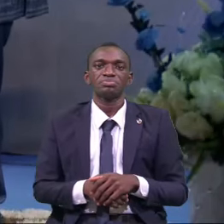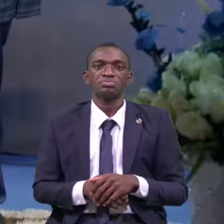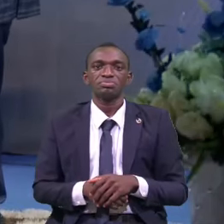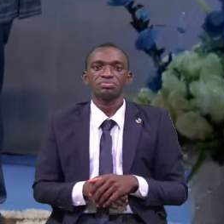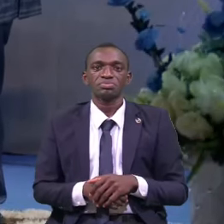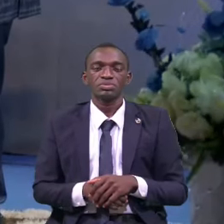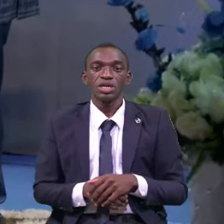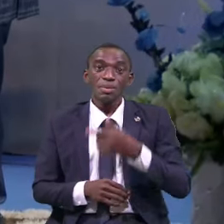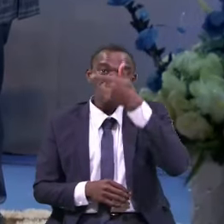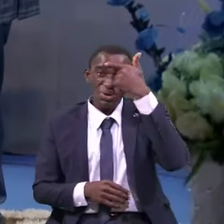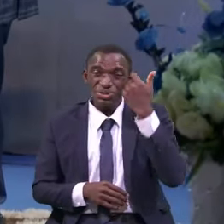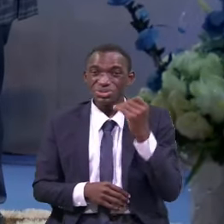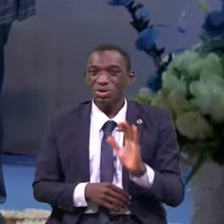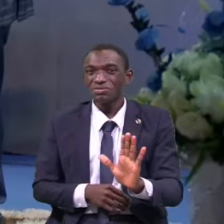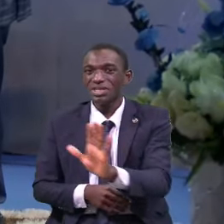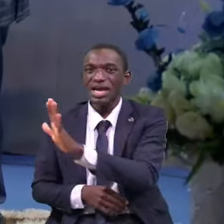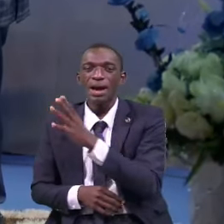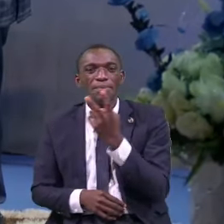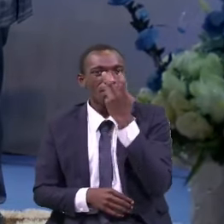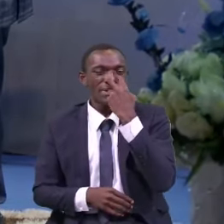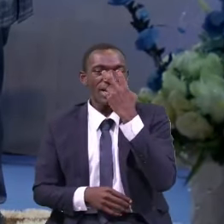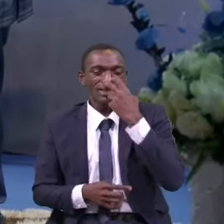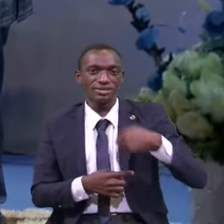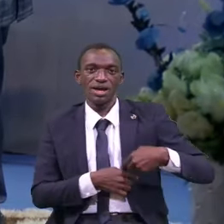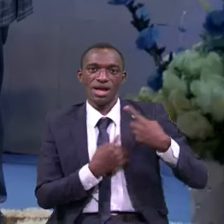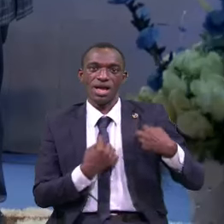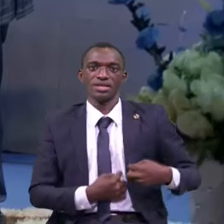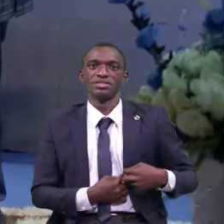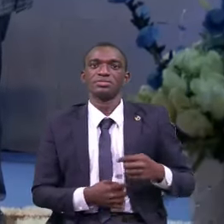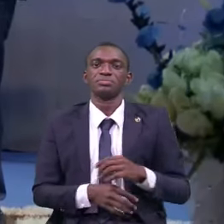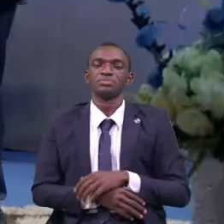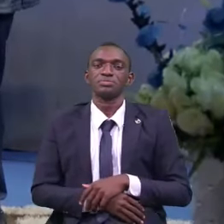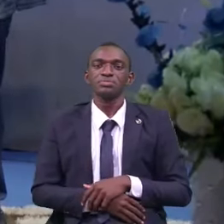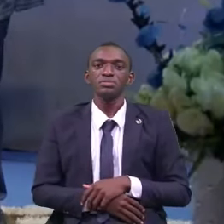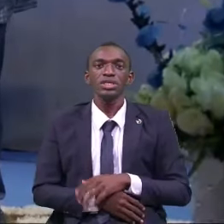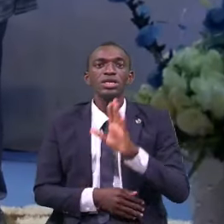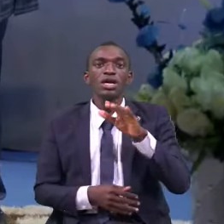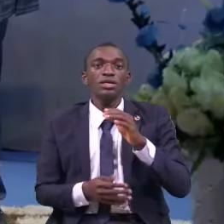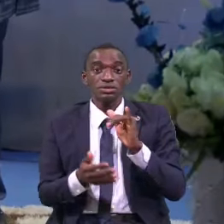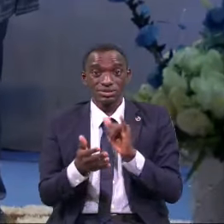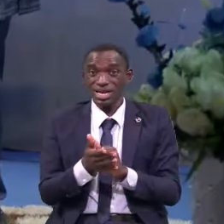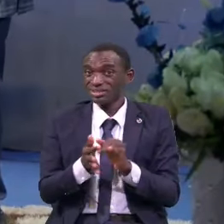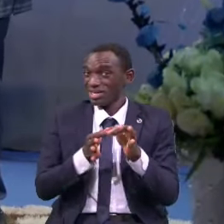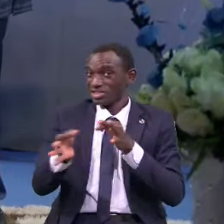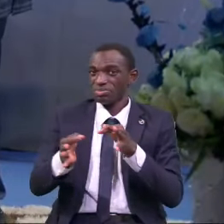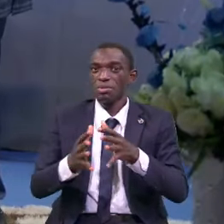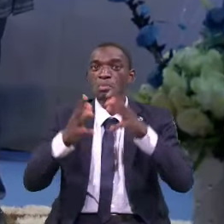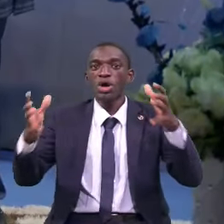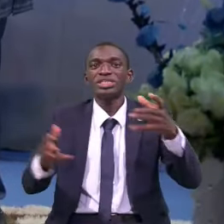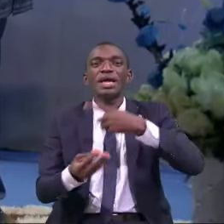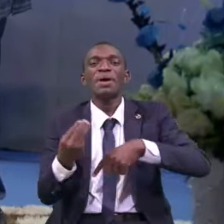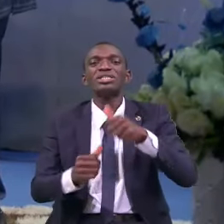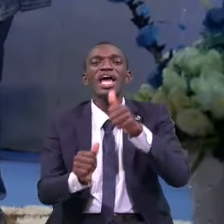Because of the blindness of their heart. That says a lot about everyone